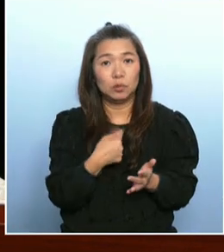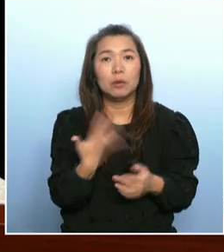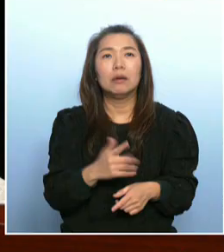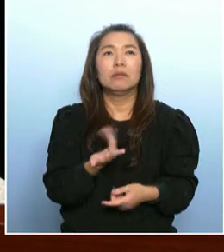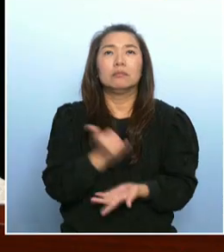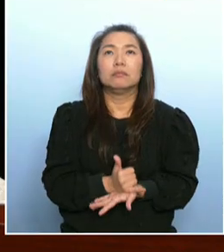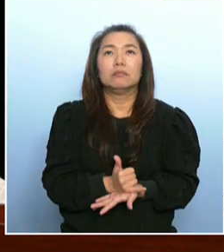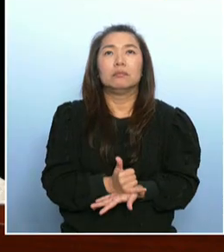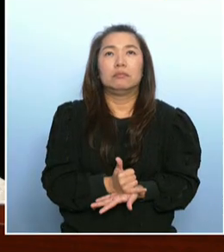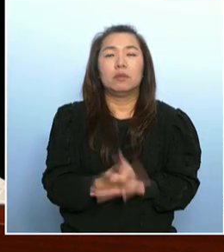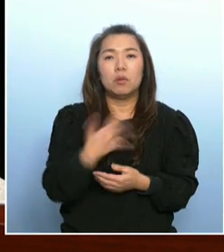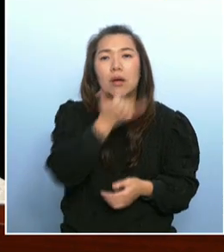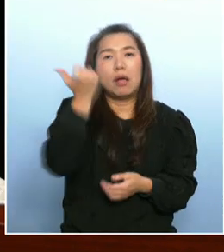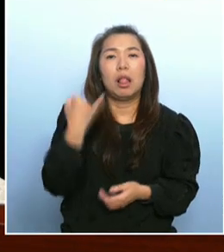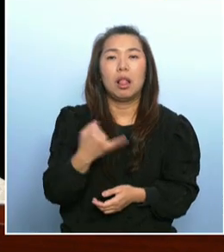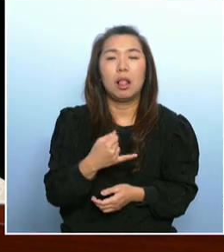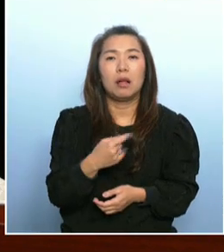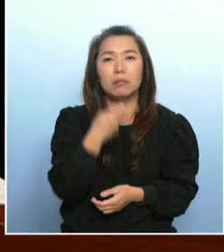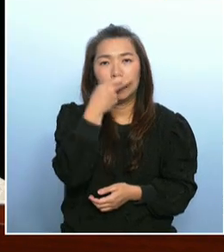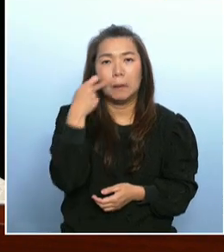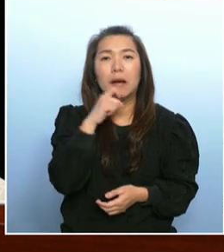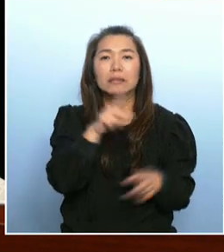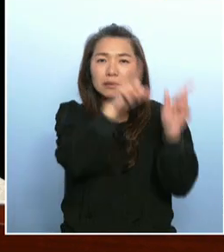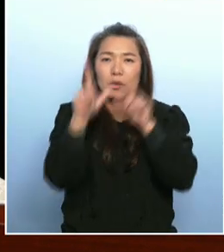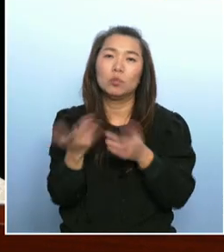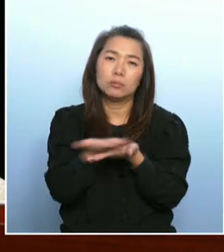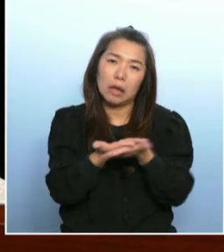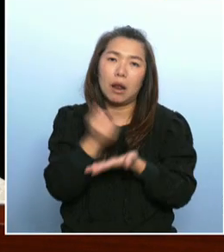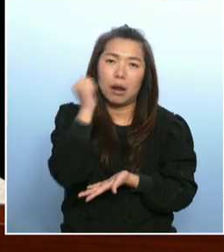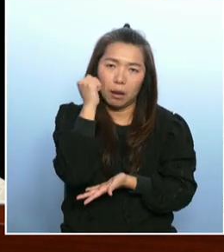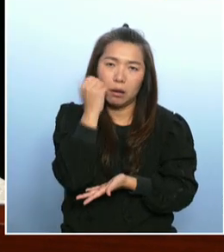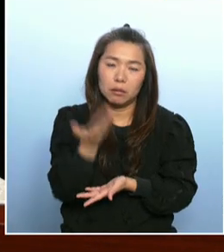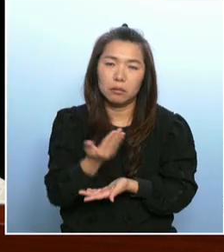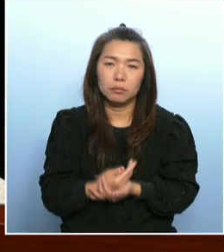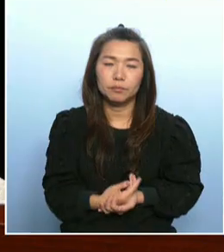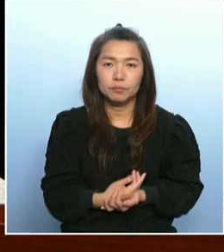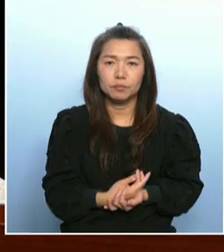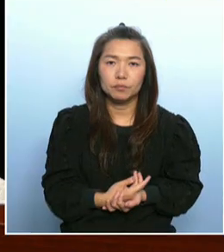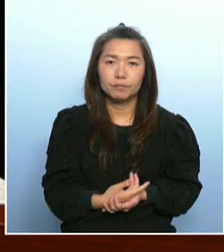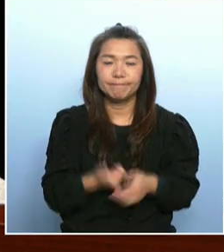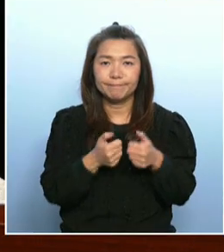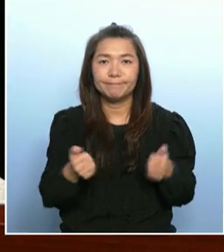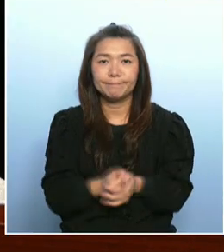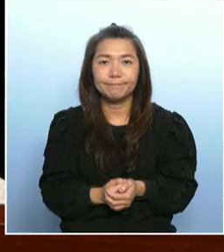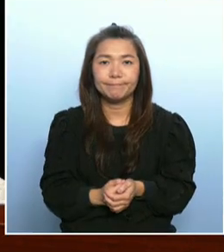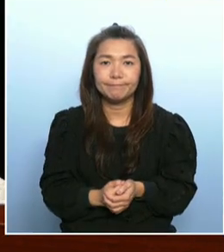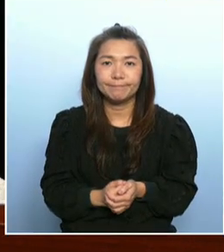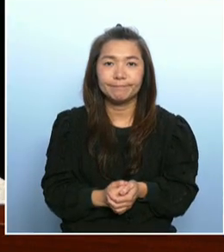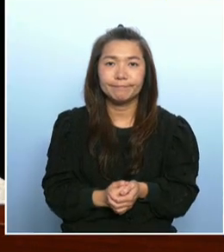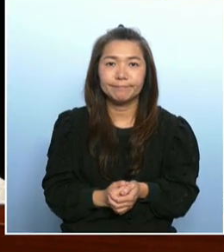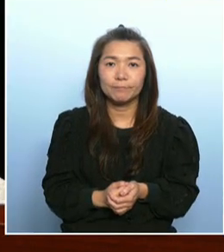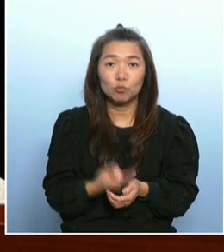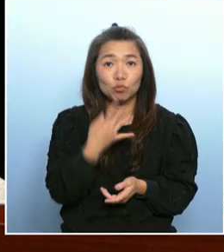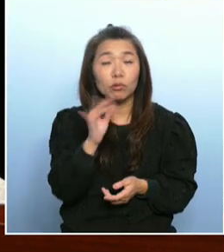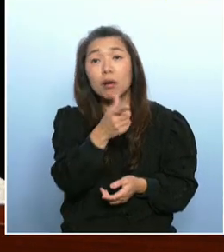service. They may be stuck at home just because their wheelchairs are taken for repair. Thank you.